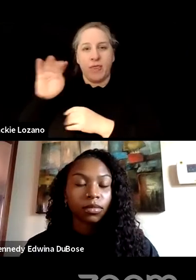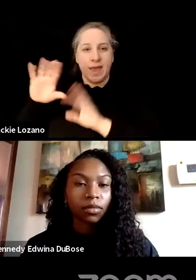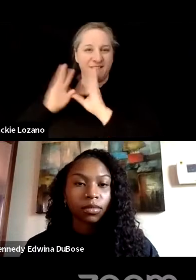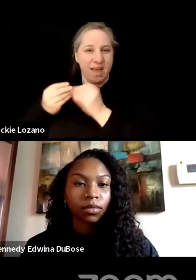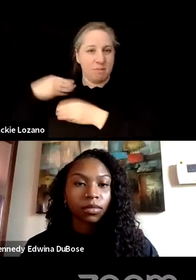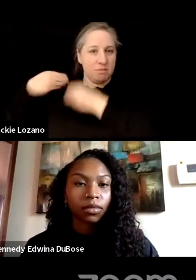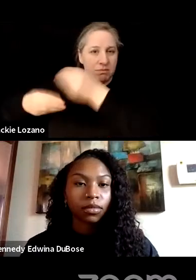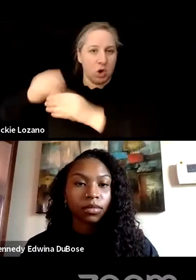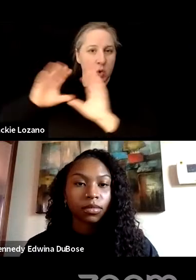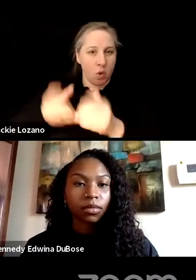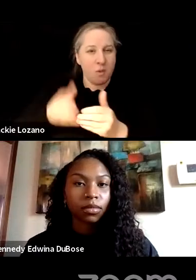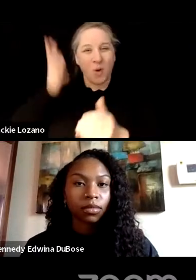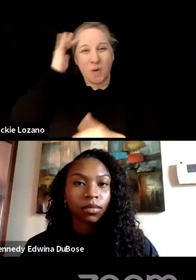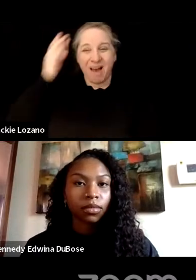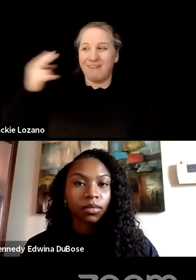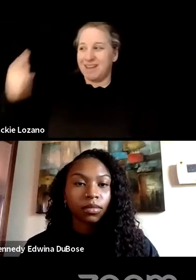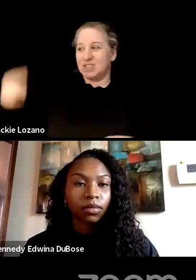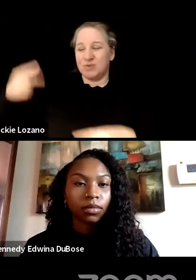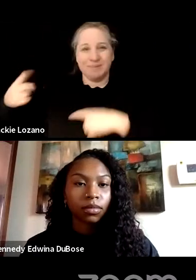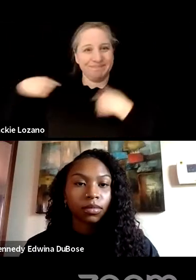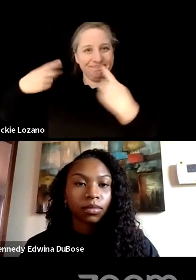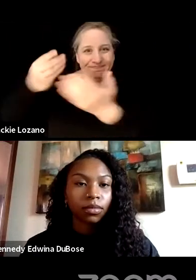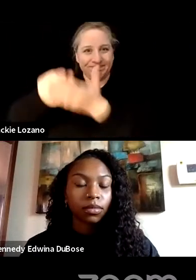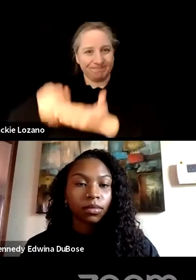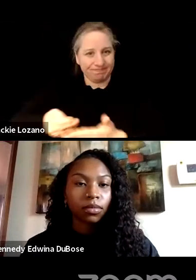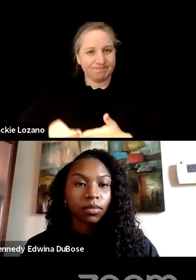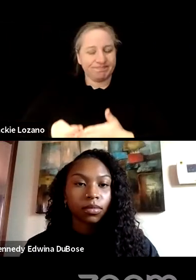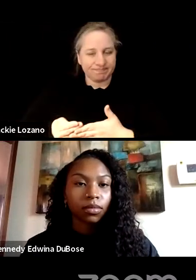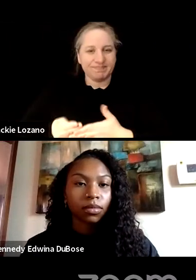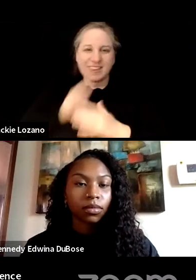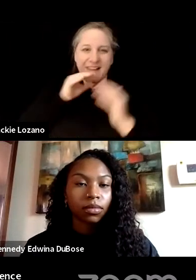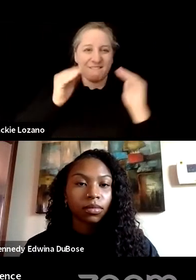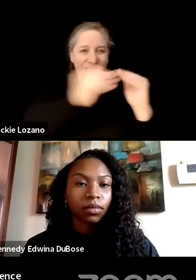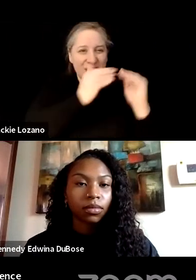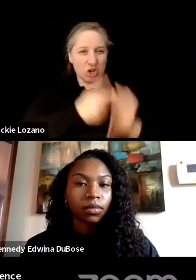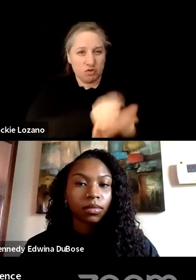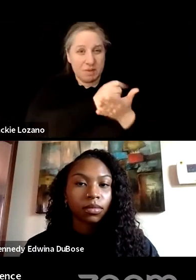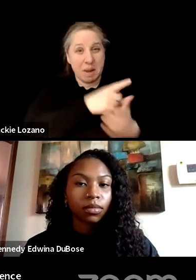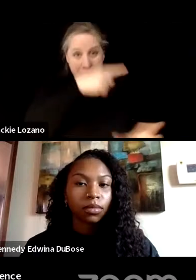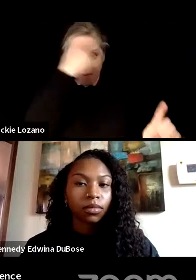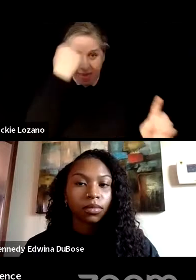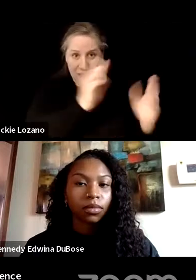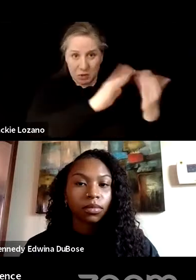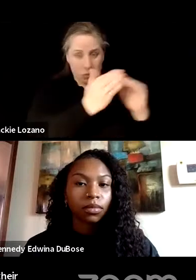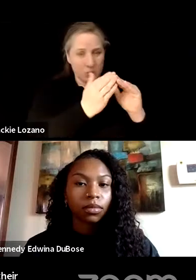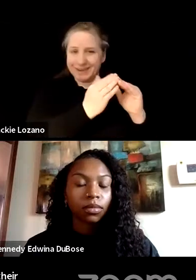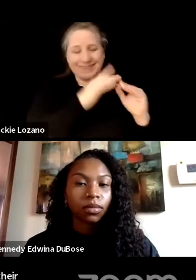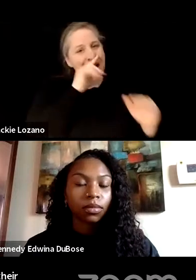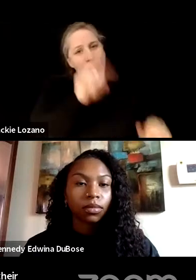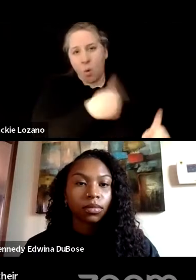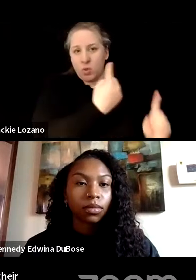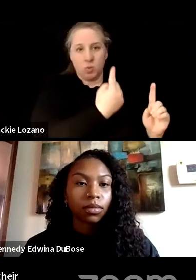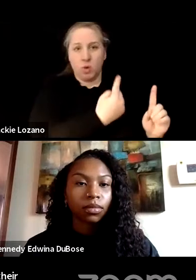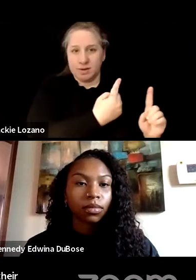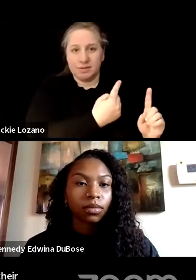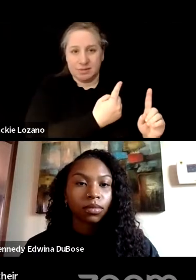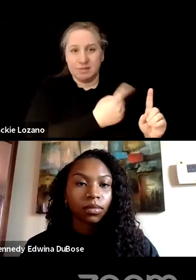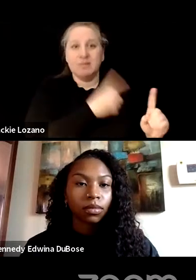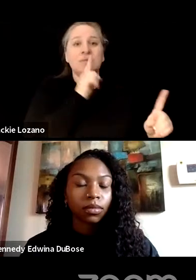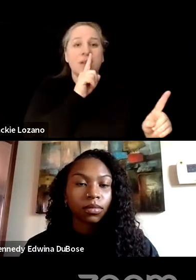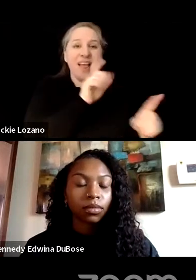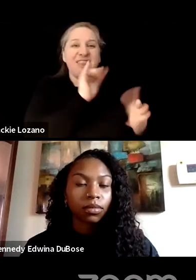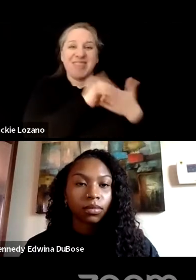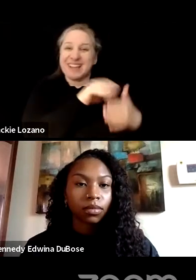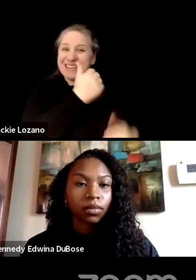treatment of their group. And Blacks and the Black community are not the only groups that face mistrust. This is in